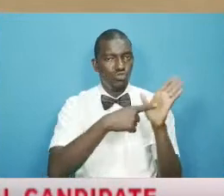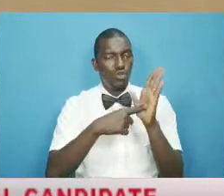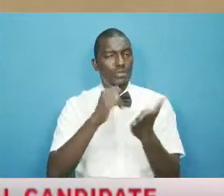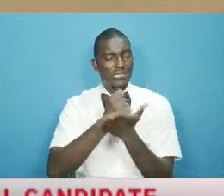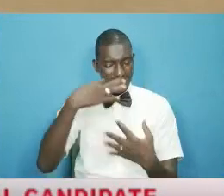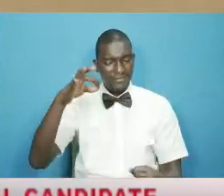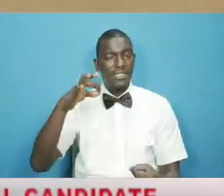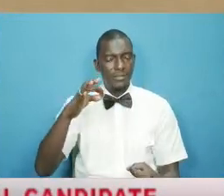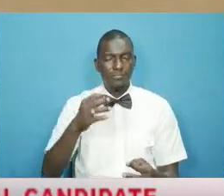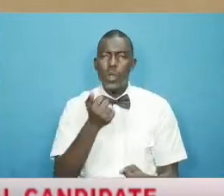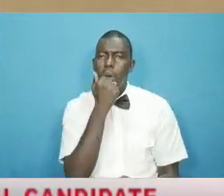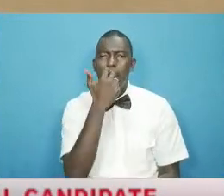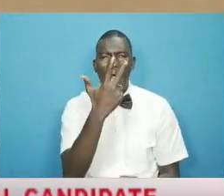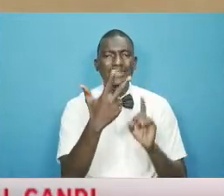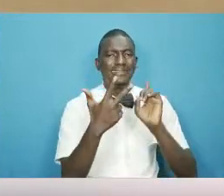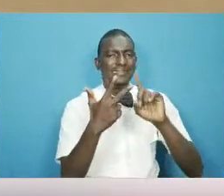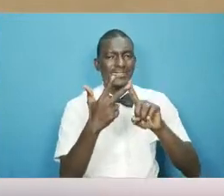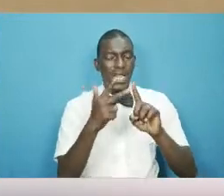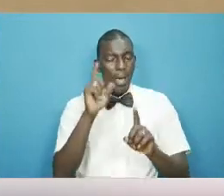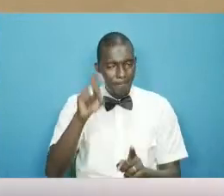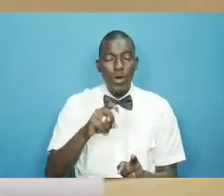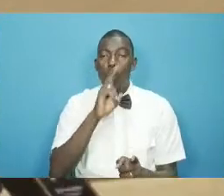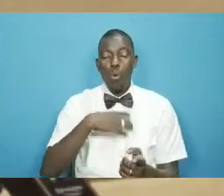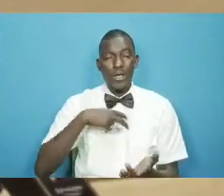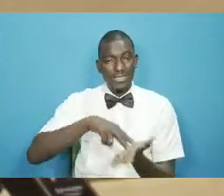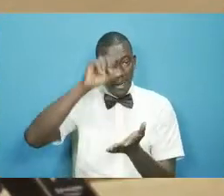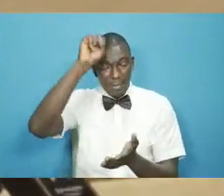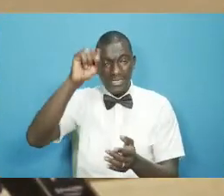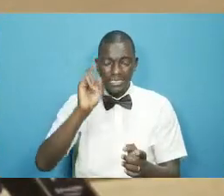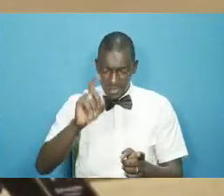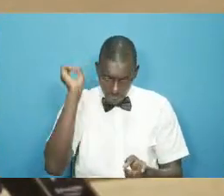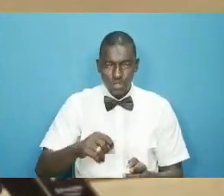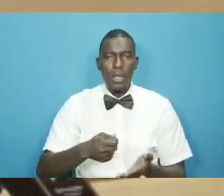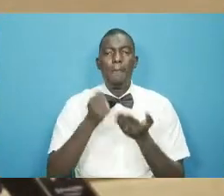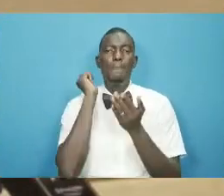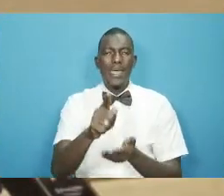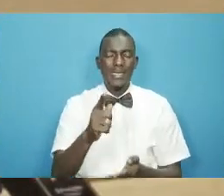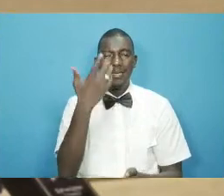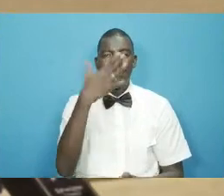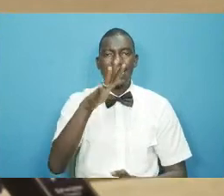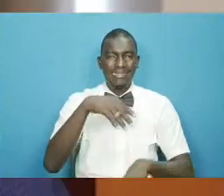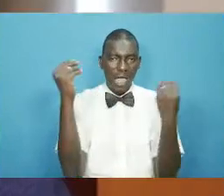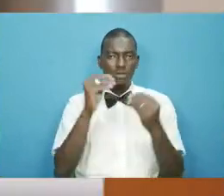8, a candidate must also pay a deposit of $10,000.